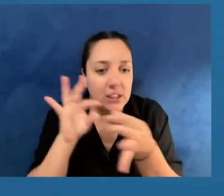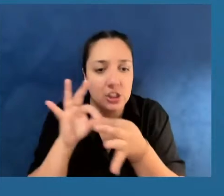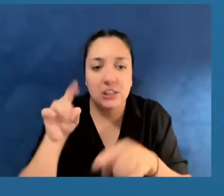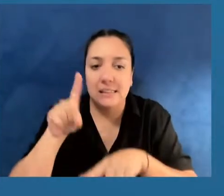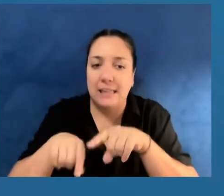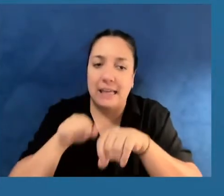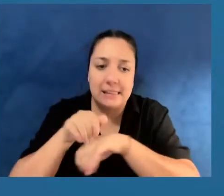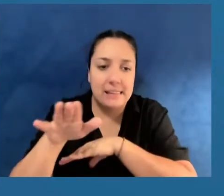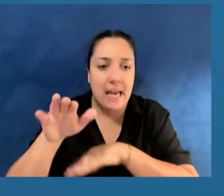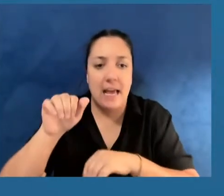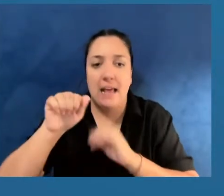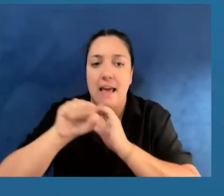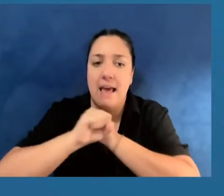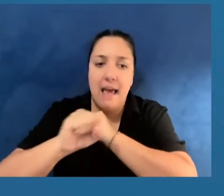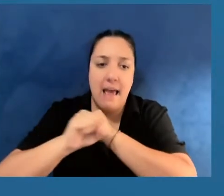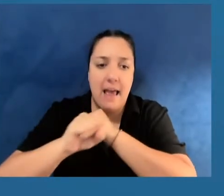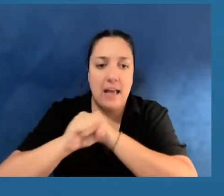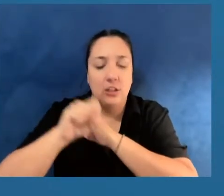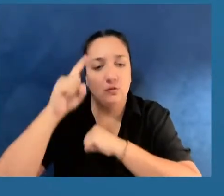people. But